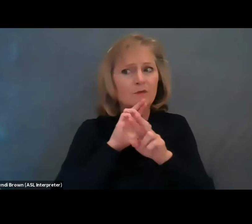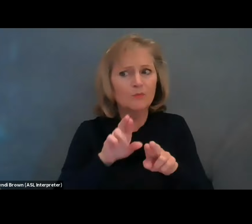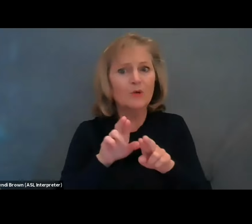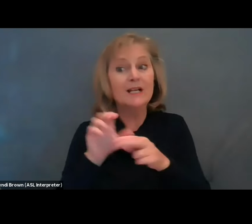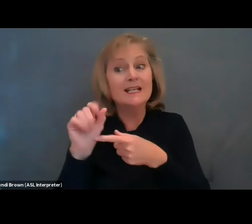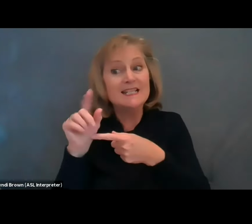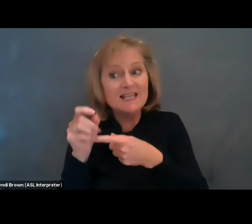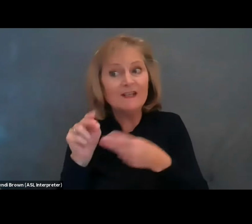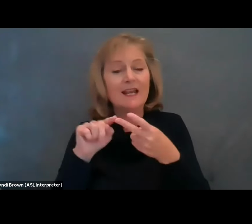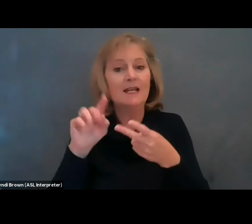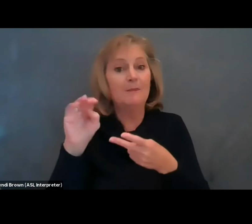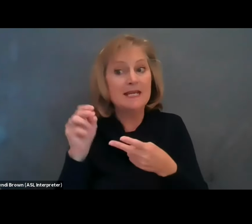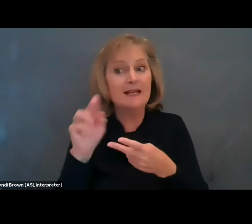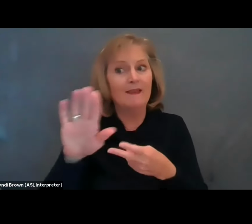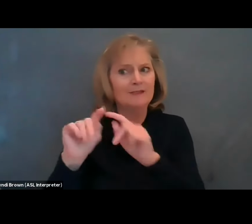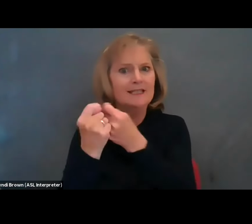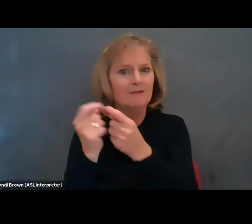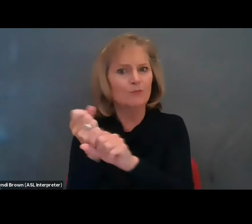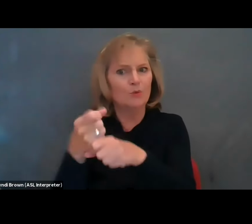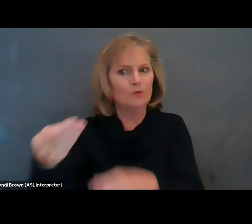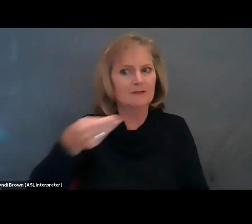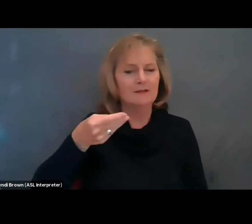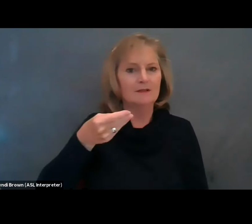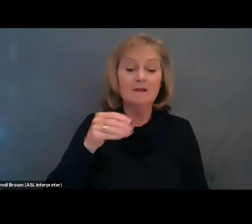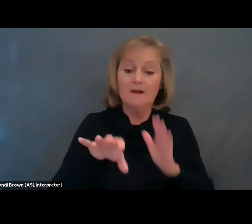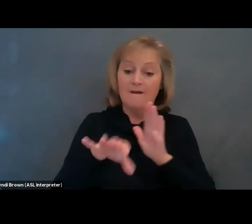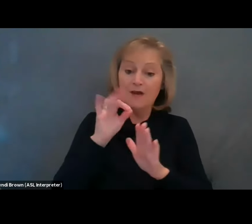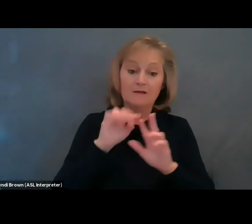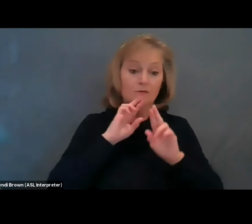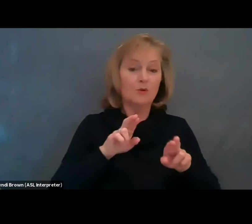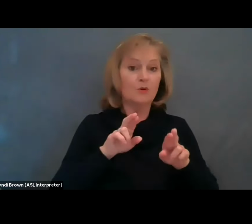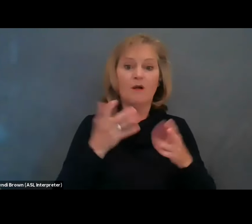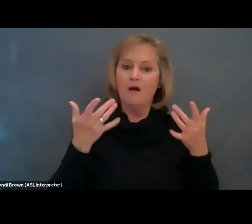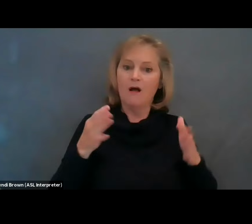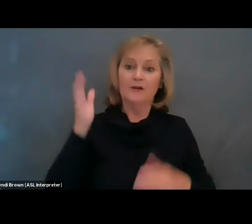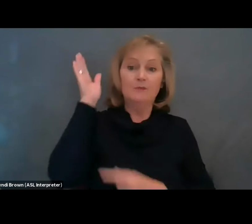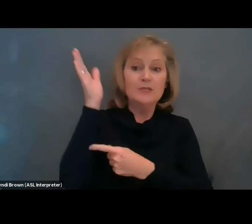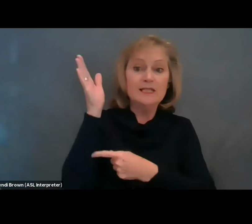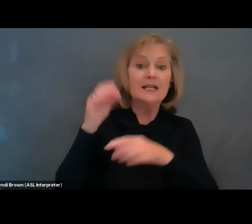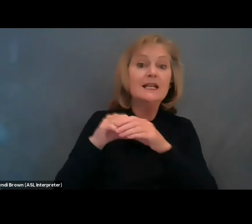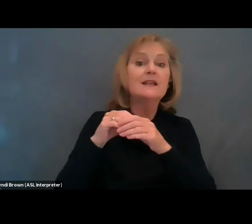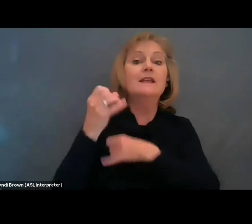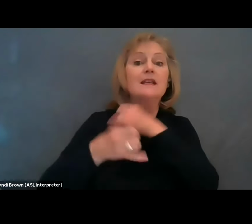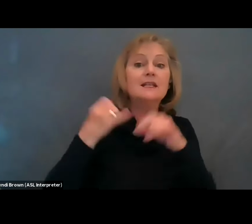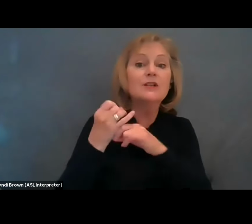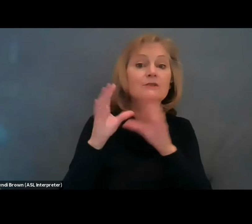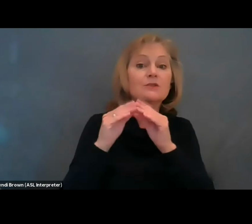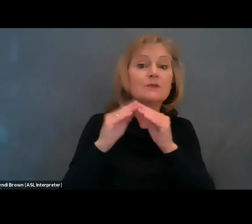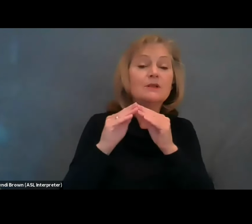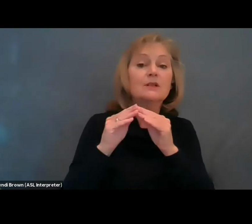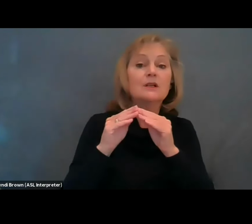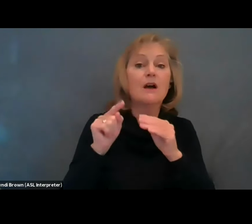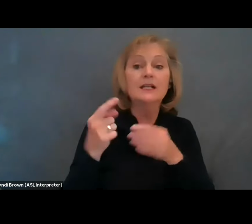Stephen and Megan and their team produced. The findings of the report were already presented in the International Symposium on Inclusive